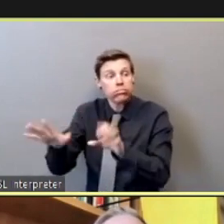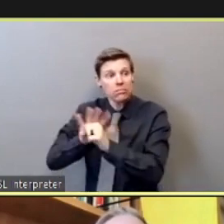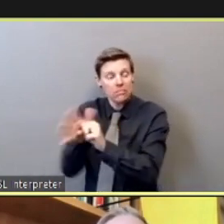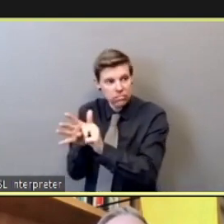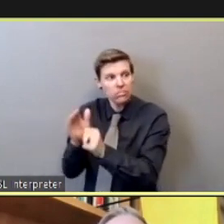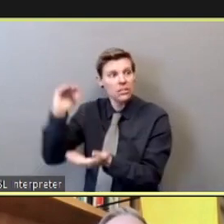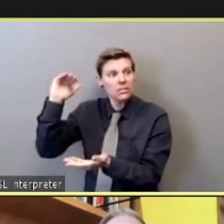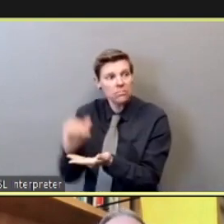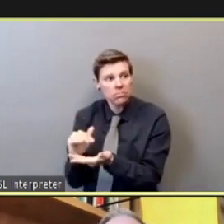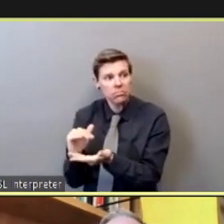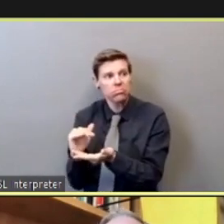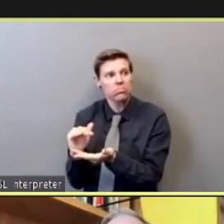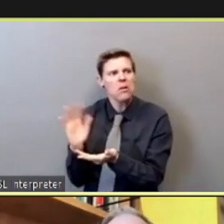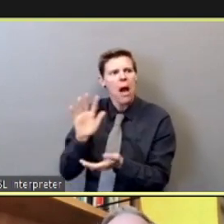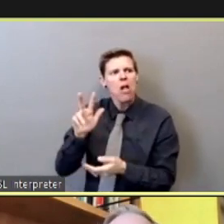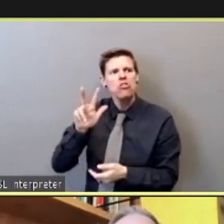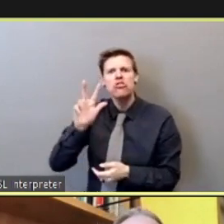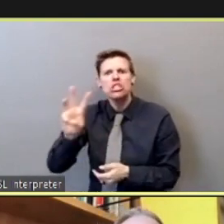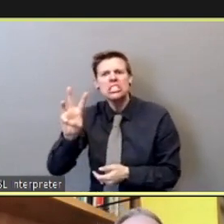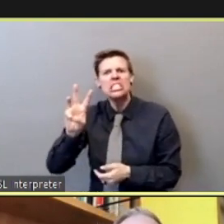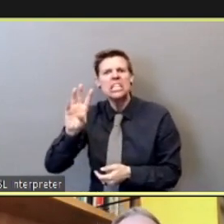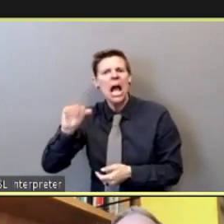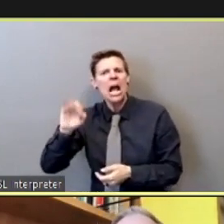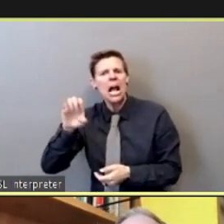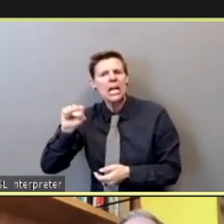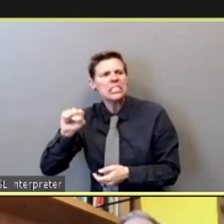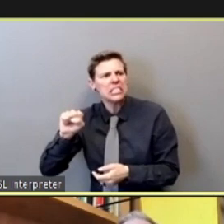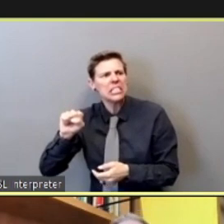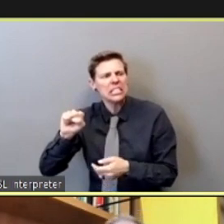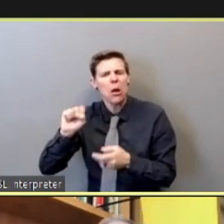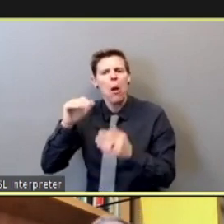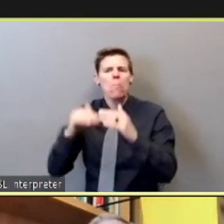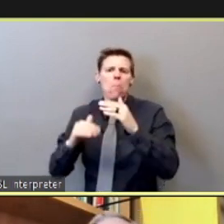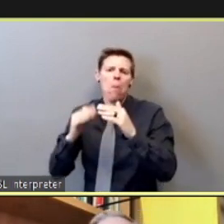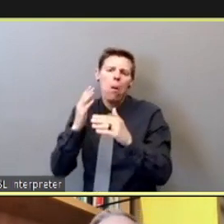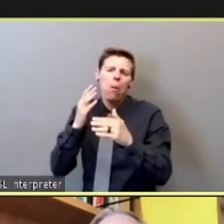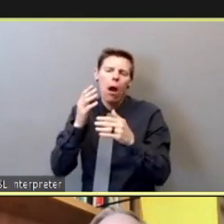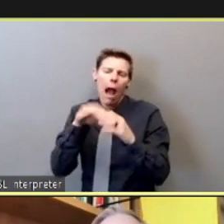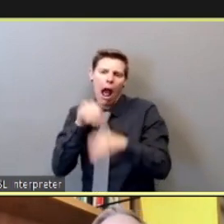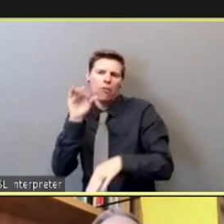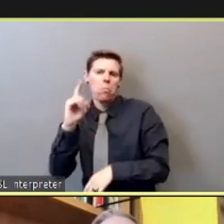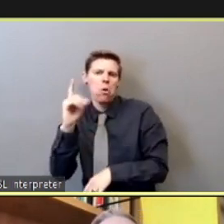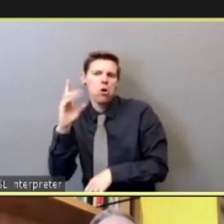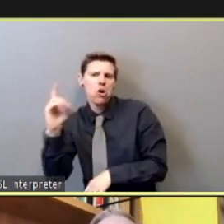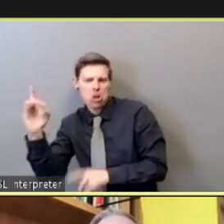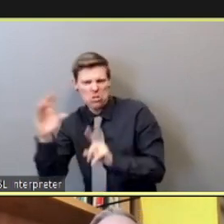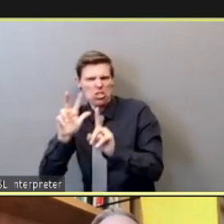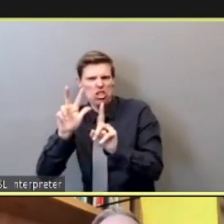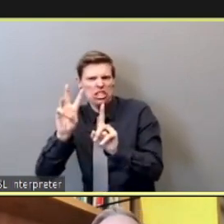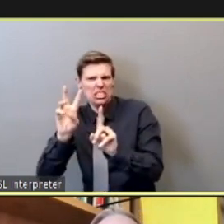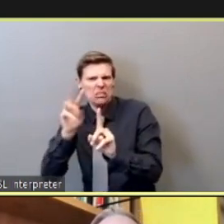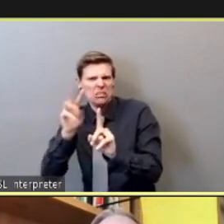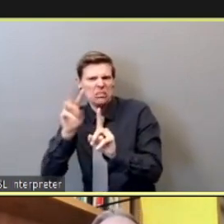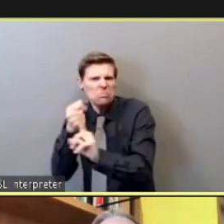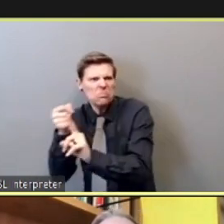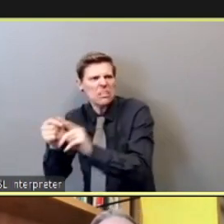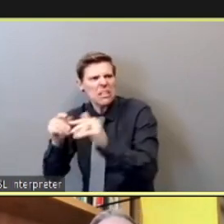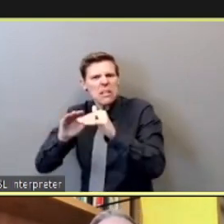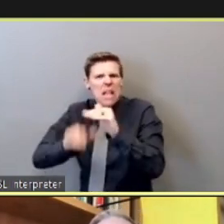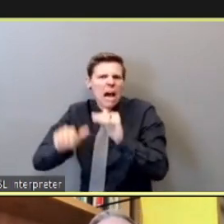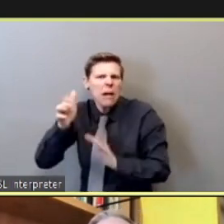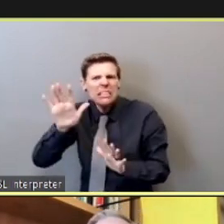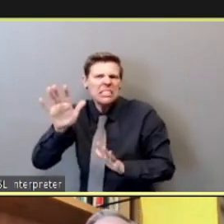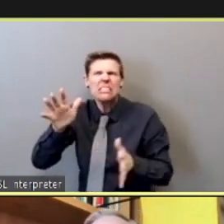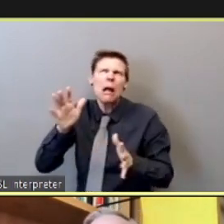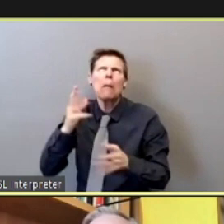per 100,000, as opposed to we're running, in the 10 range right now. And